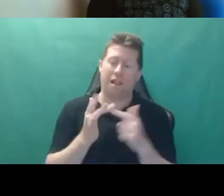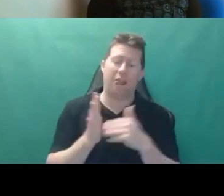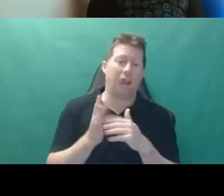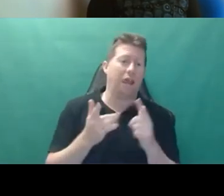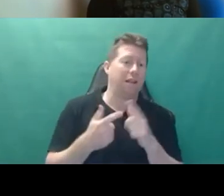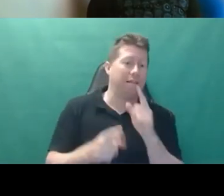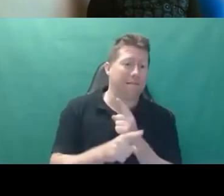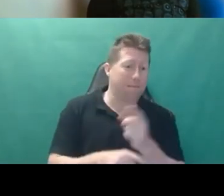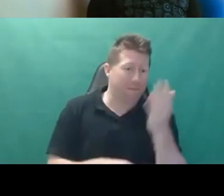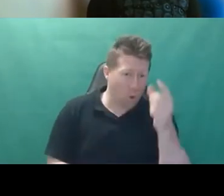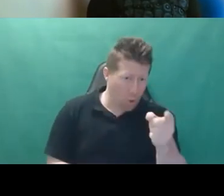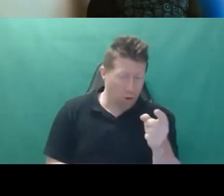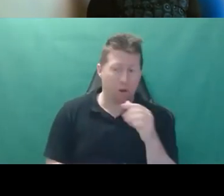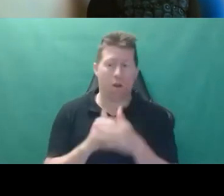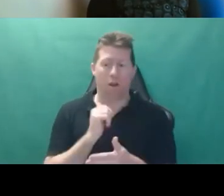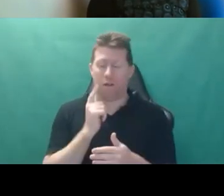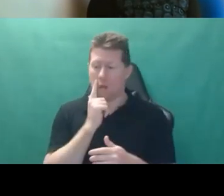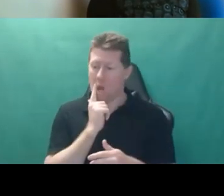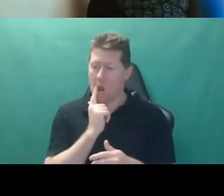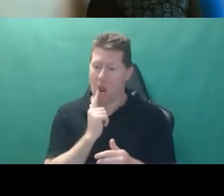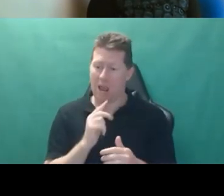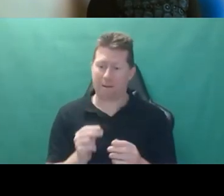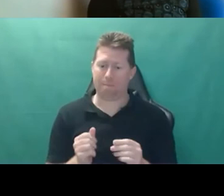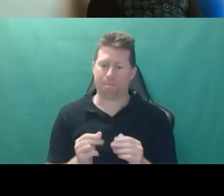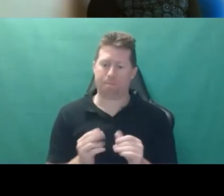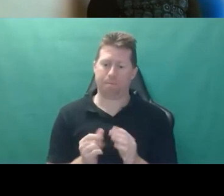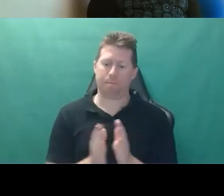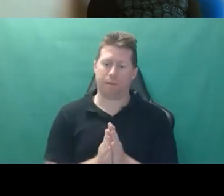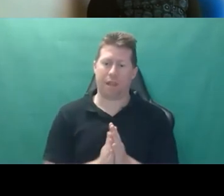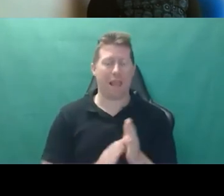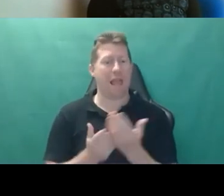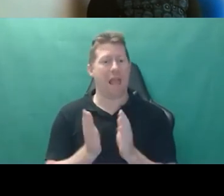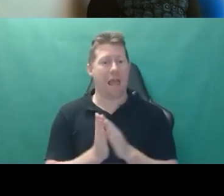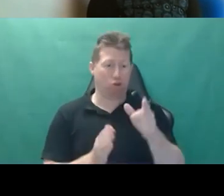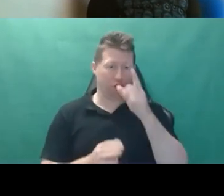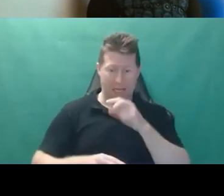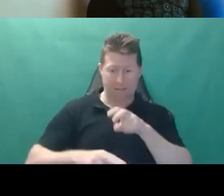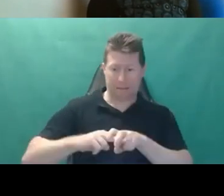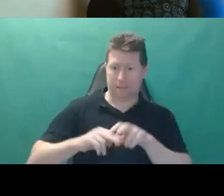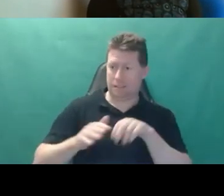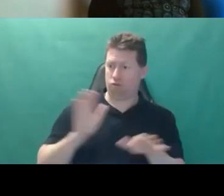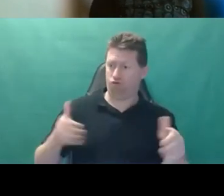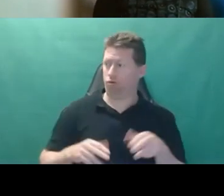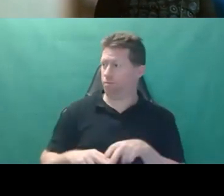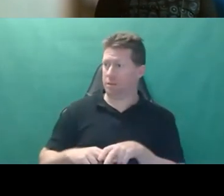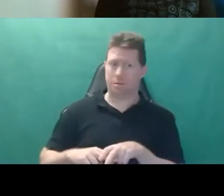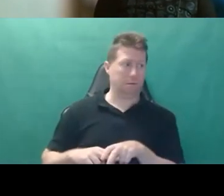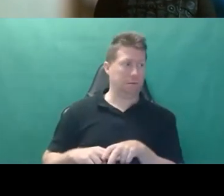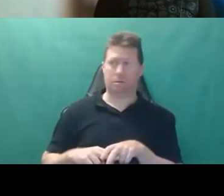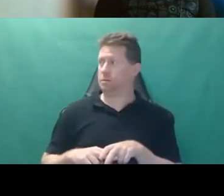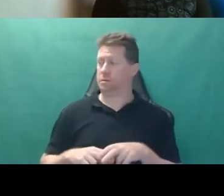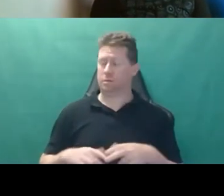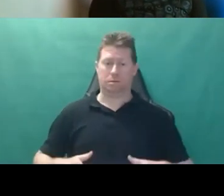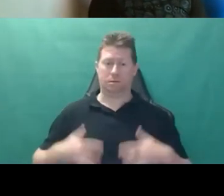about just, um, the way in which she can sit in a room and how she gets a different sense